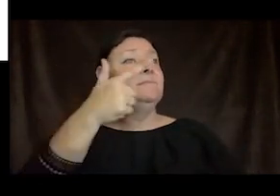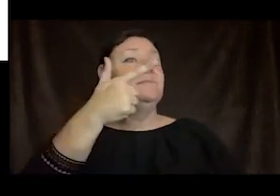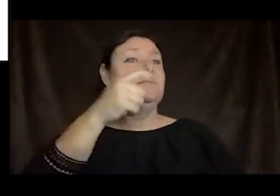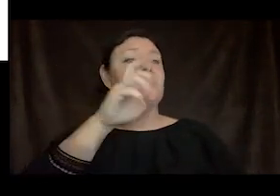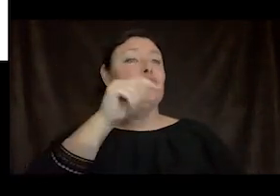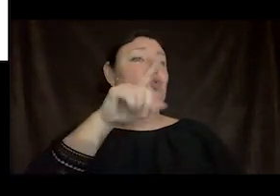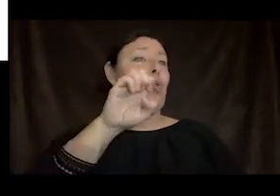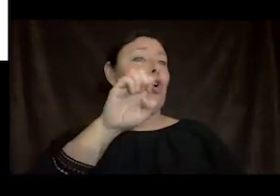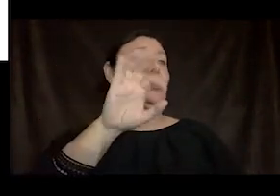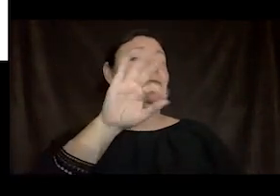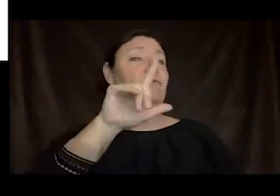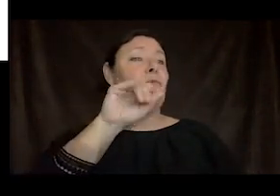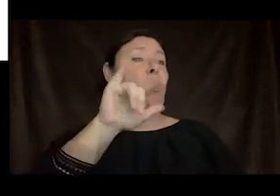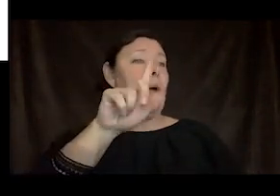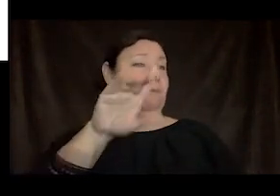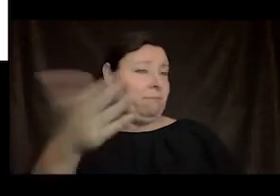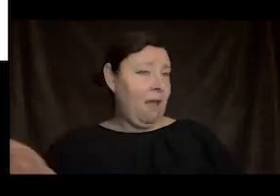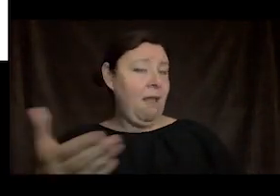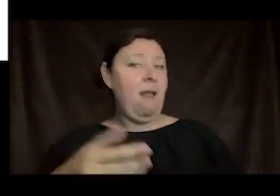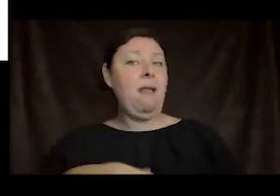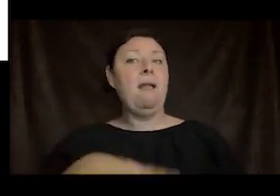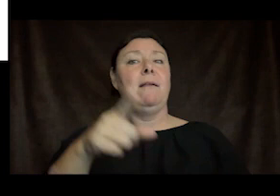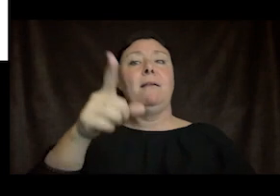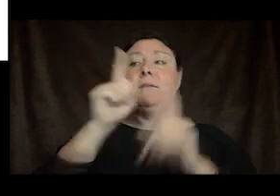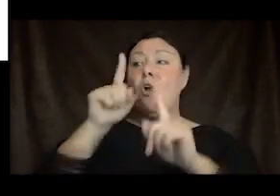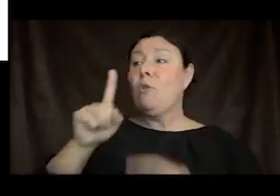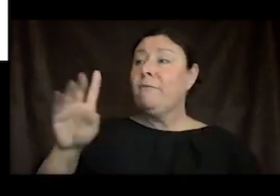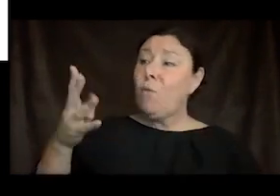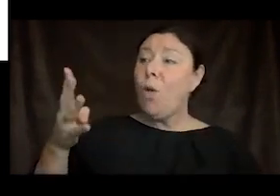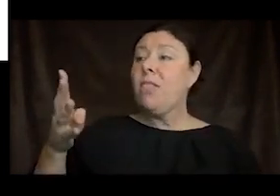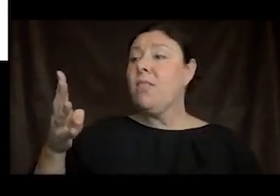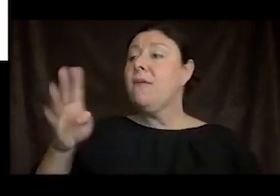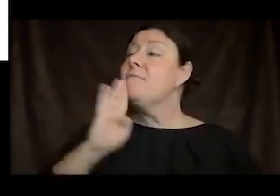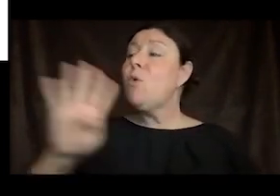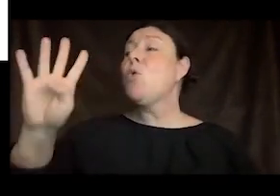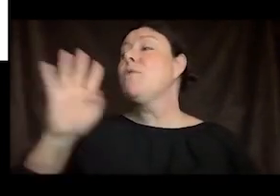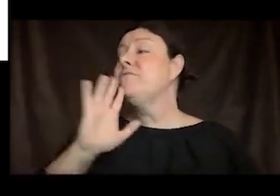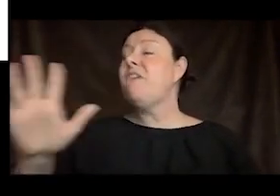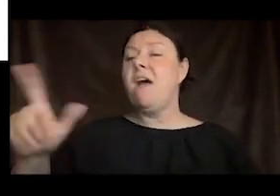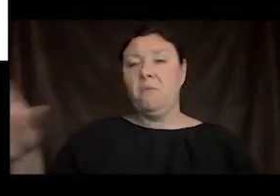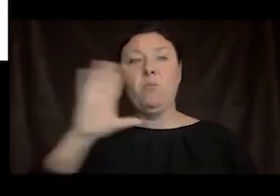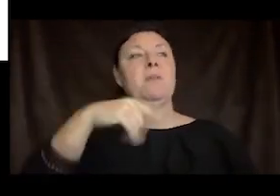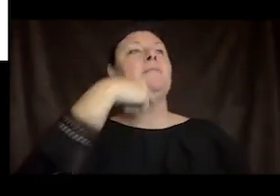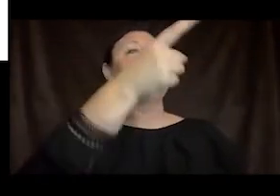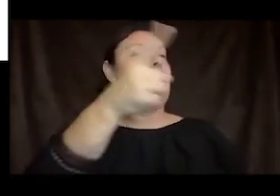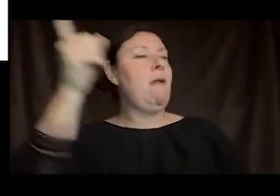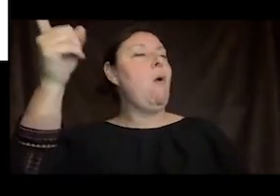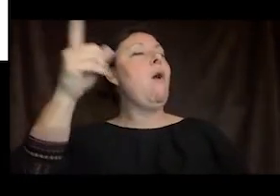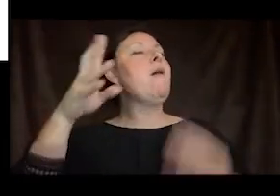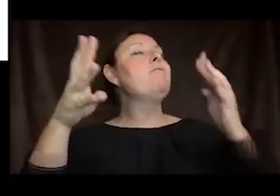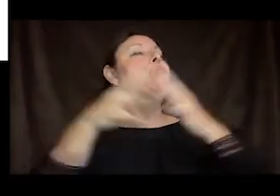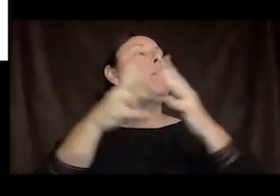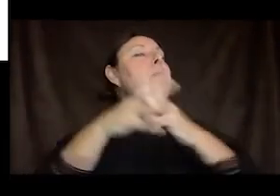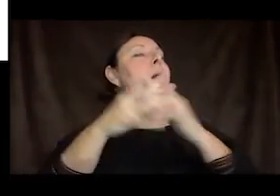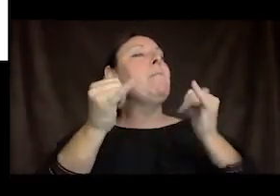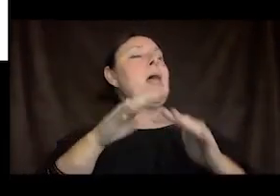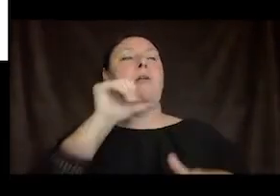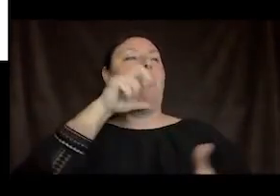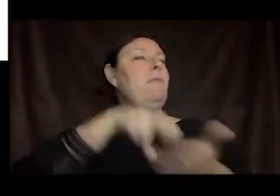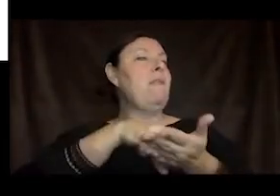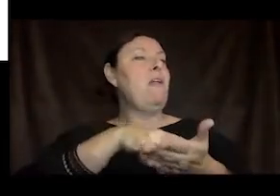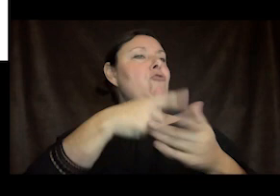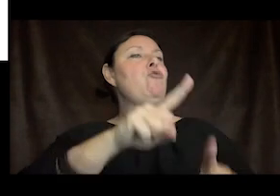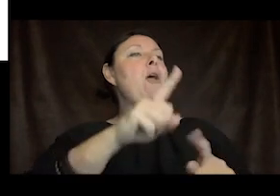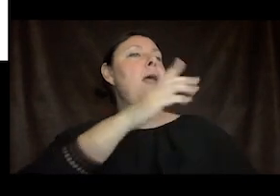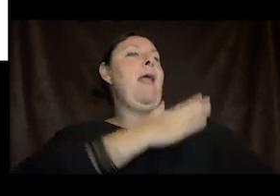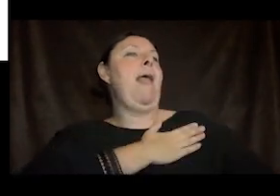them about Colin Kaepernick and they can tell you that it's about, what it's about. And so you don't need to